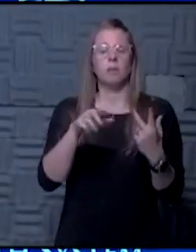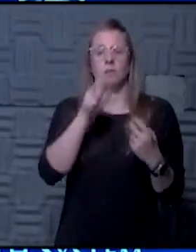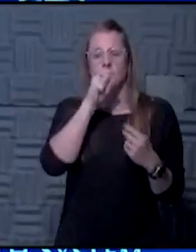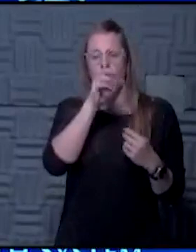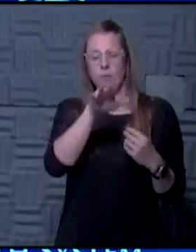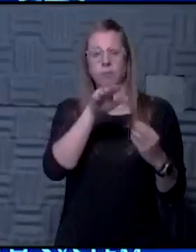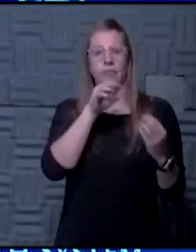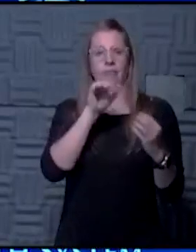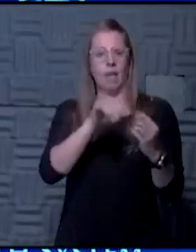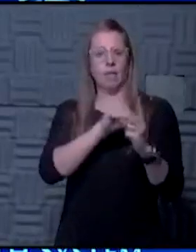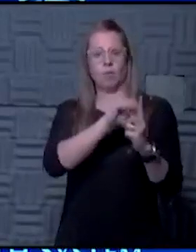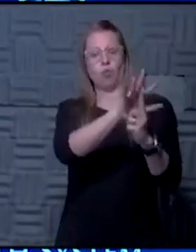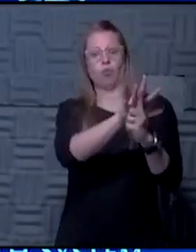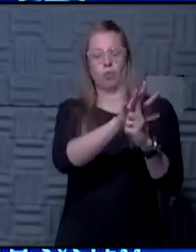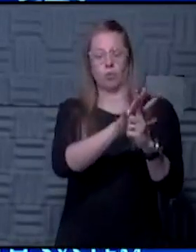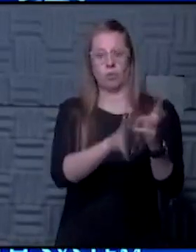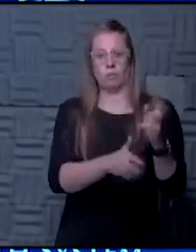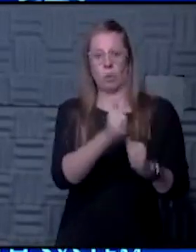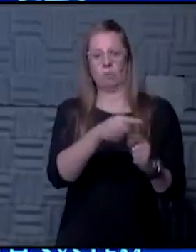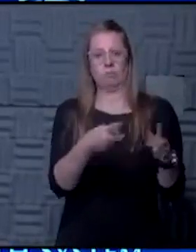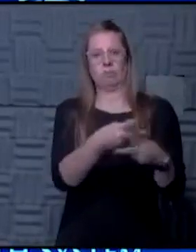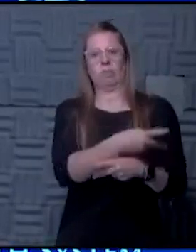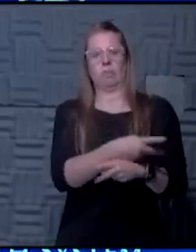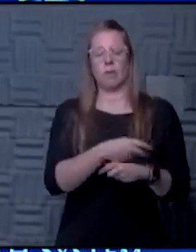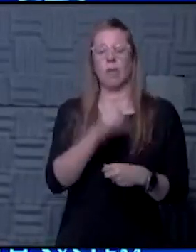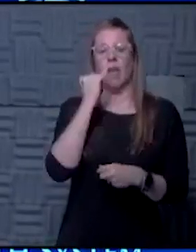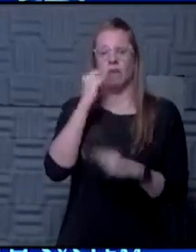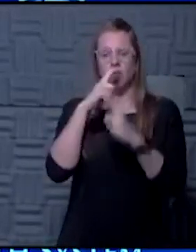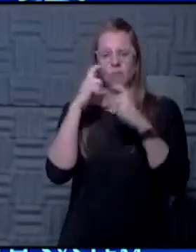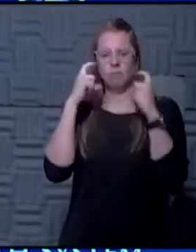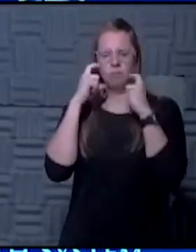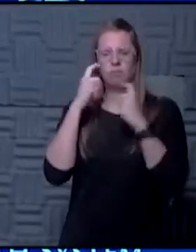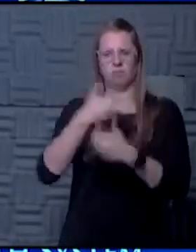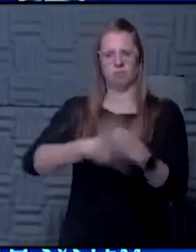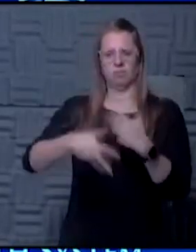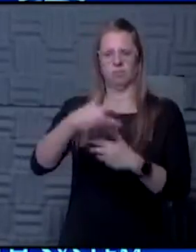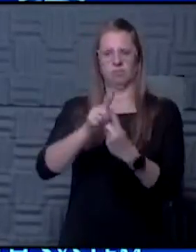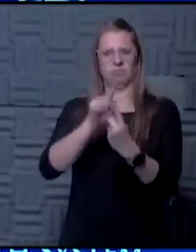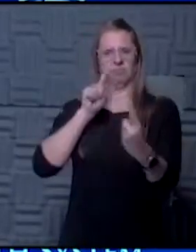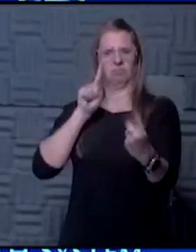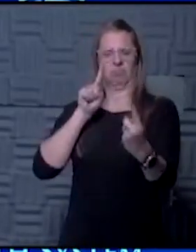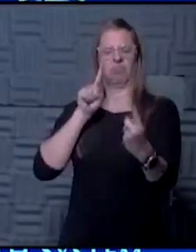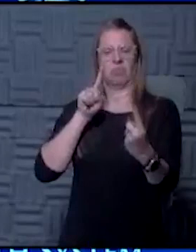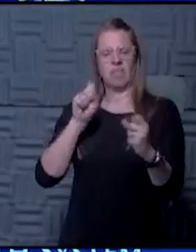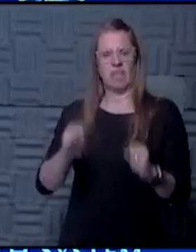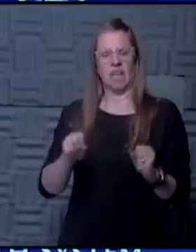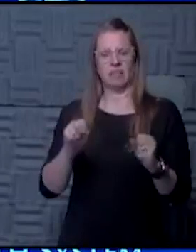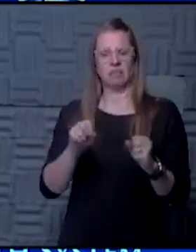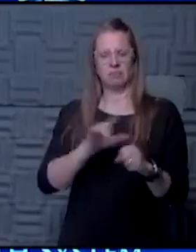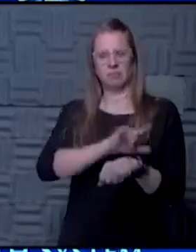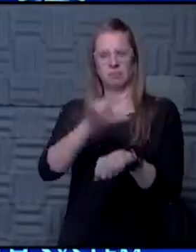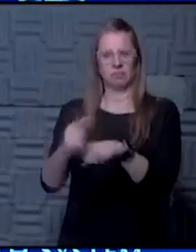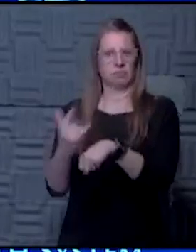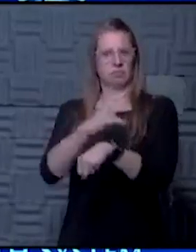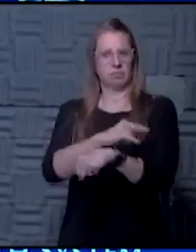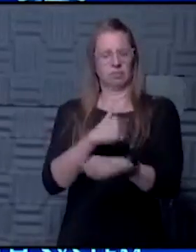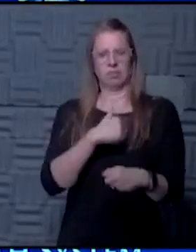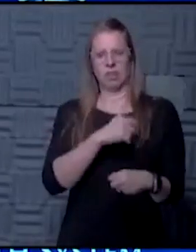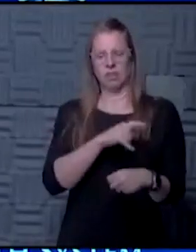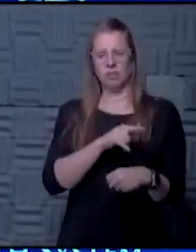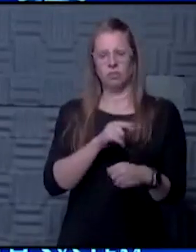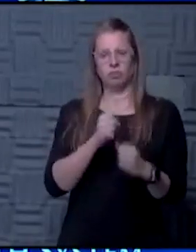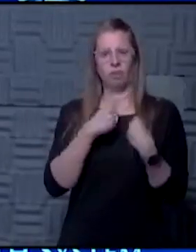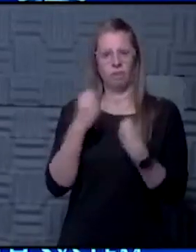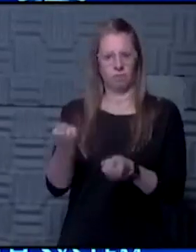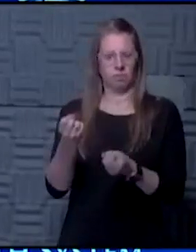So I think if you wear a mask and you socially distance, you can go safely stay in a hotel room. I've traveled a couple of times back and forth to Colorado, Missouri, stayed in a